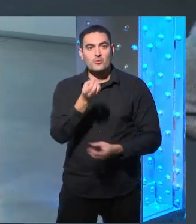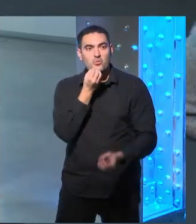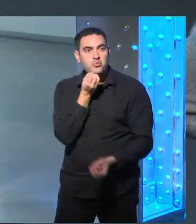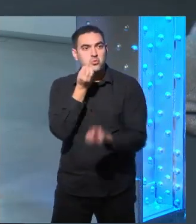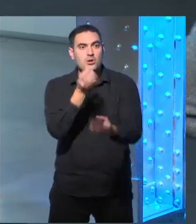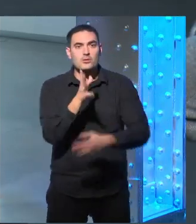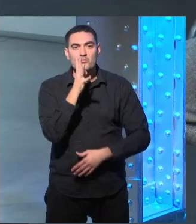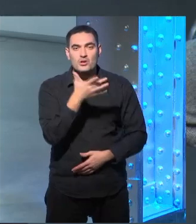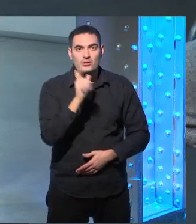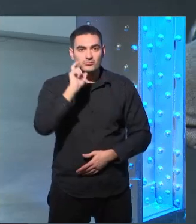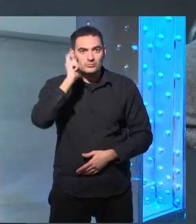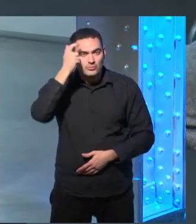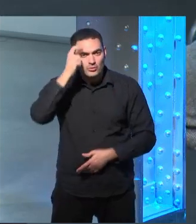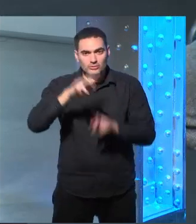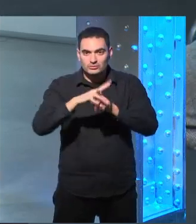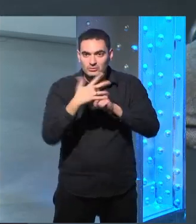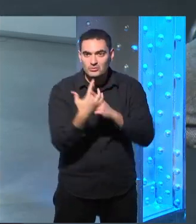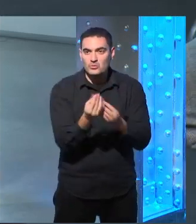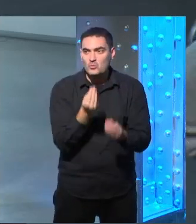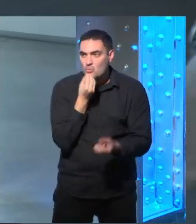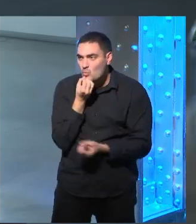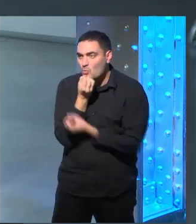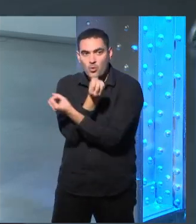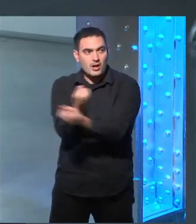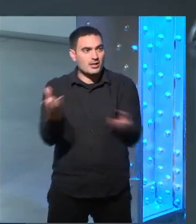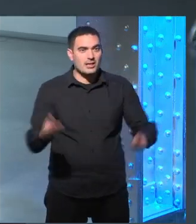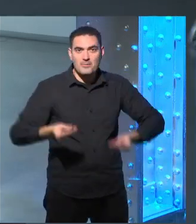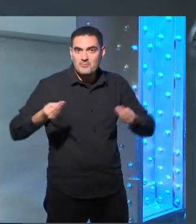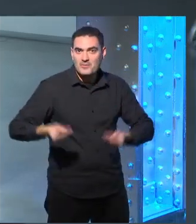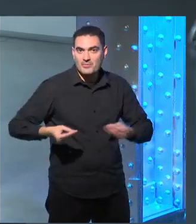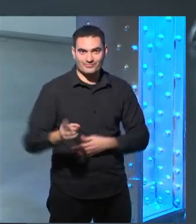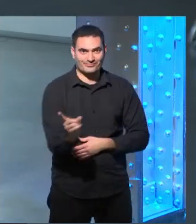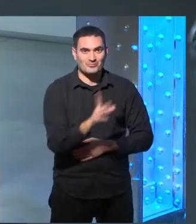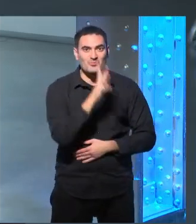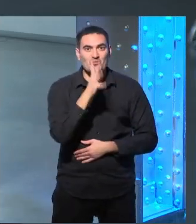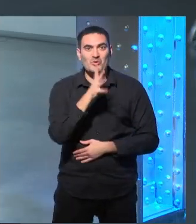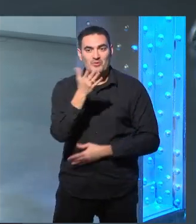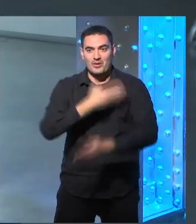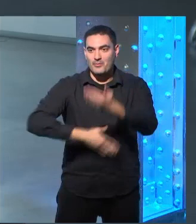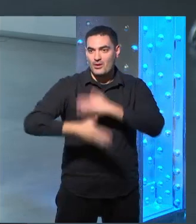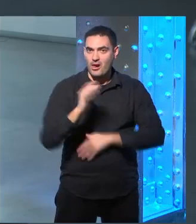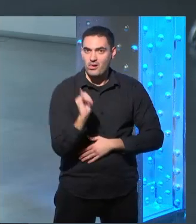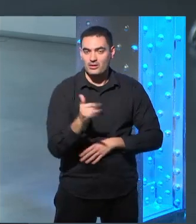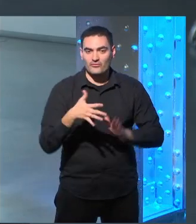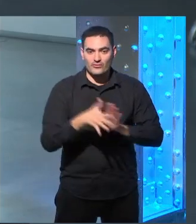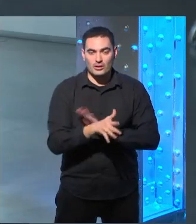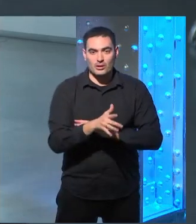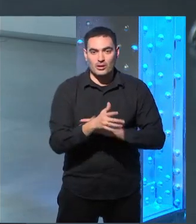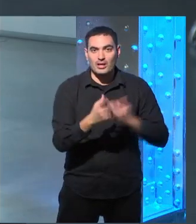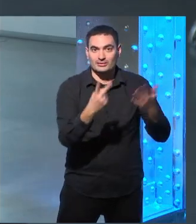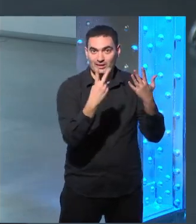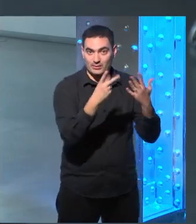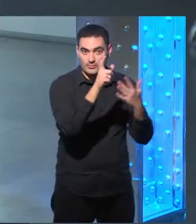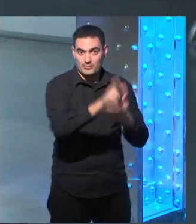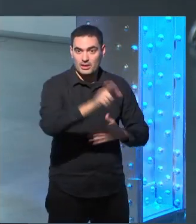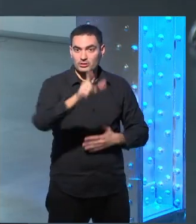people, we like to state a figure, but 15% of the people have some kind of disability for daily tasks, daily